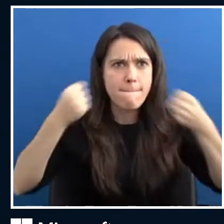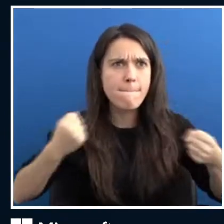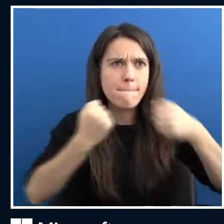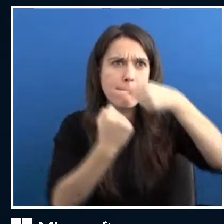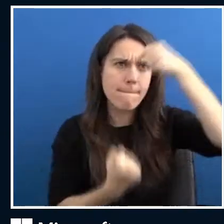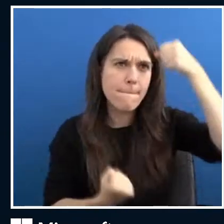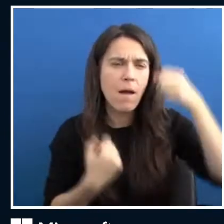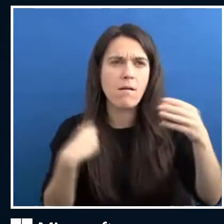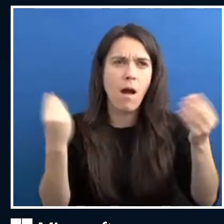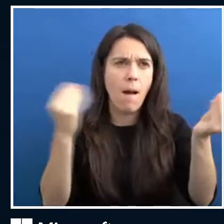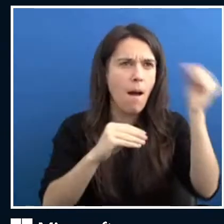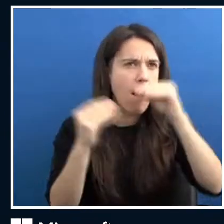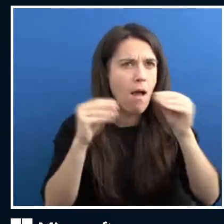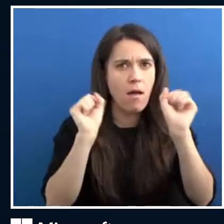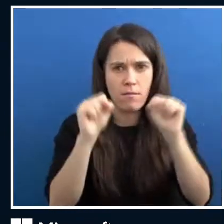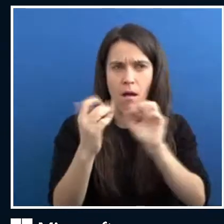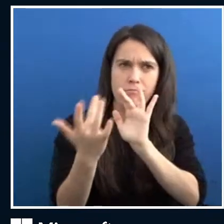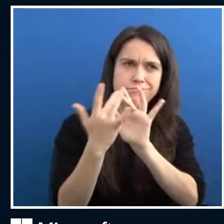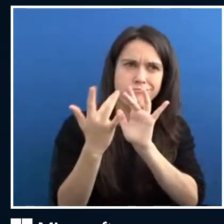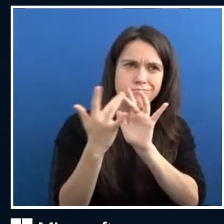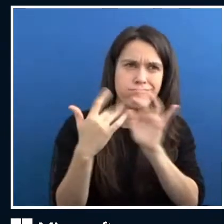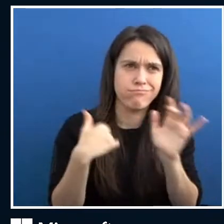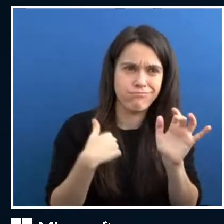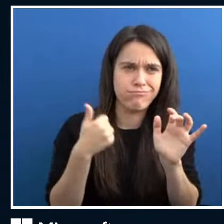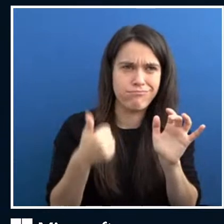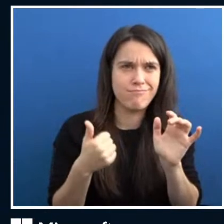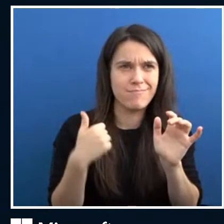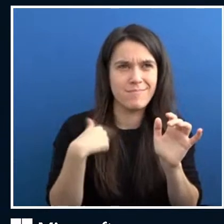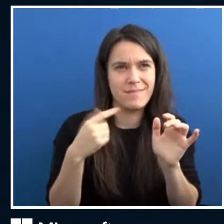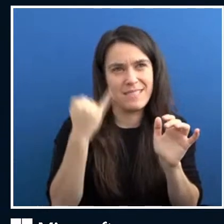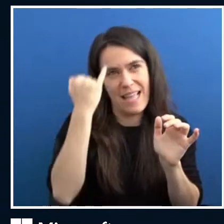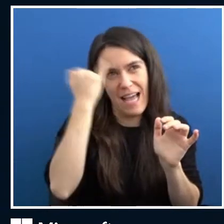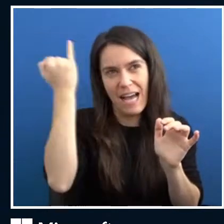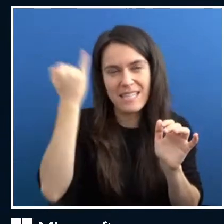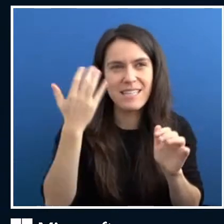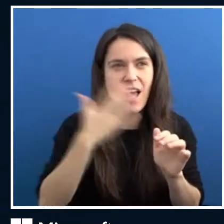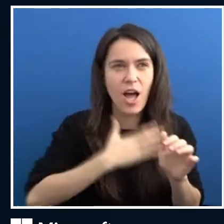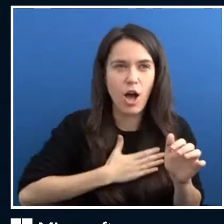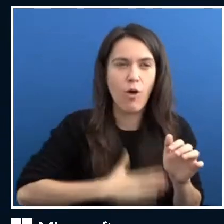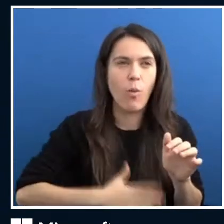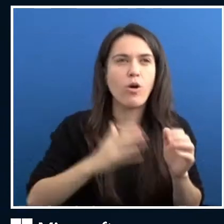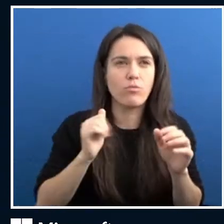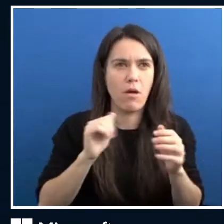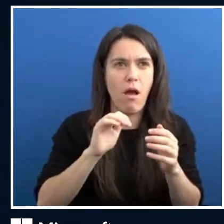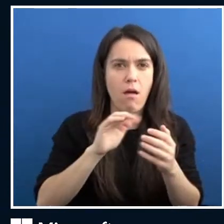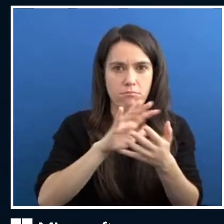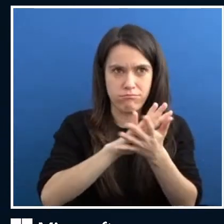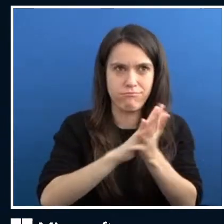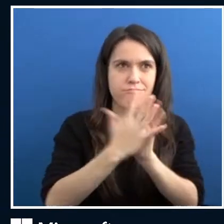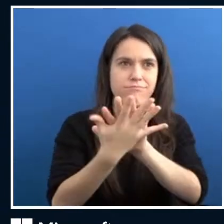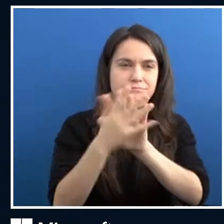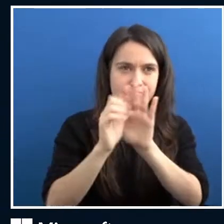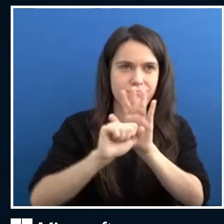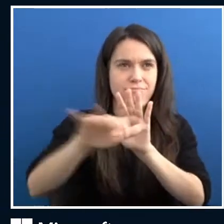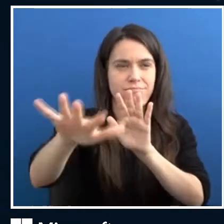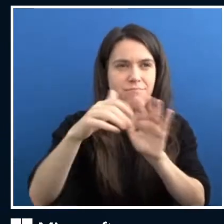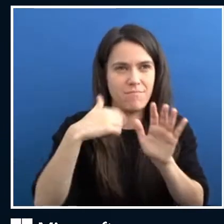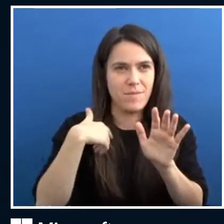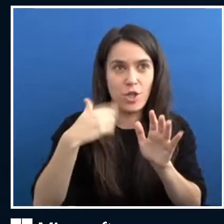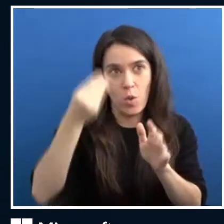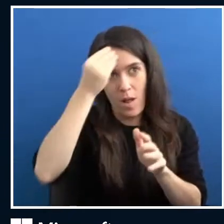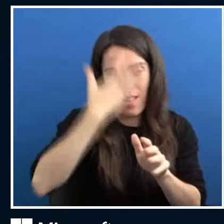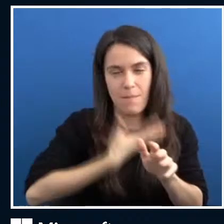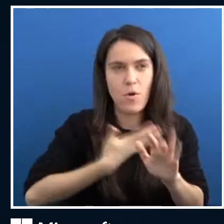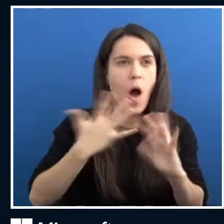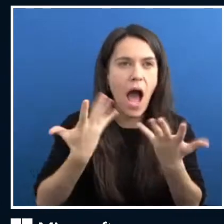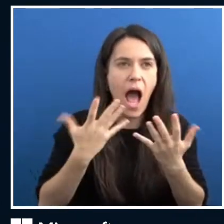ways. These were actually my ideas. If you want to do them, you could implement them, and you could reach out to me and tell me how you implemented them. You